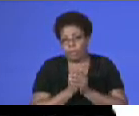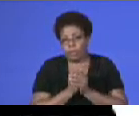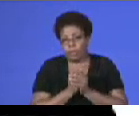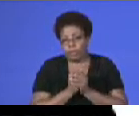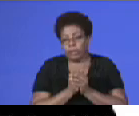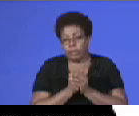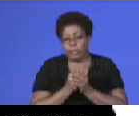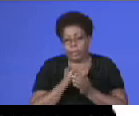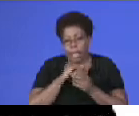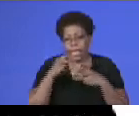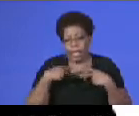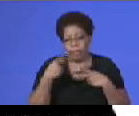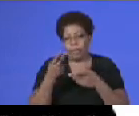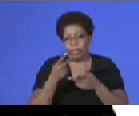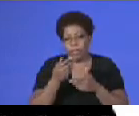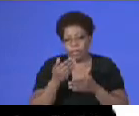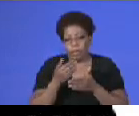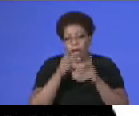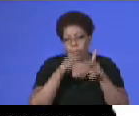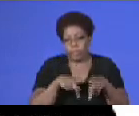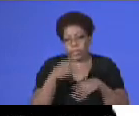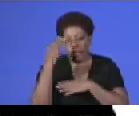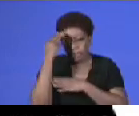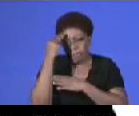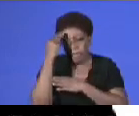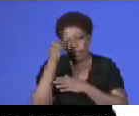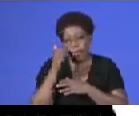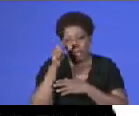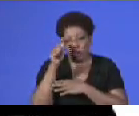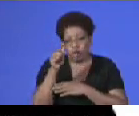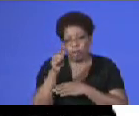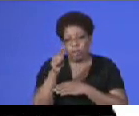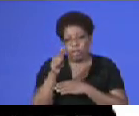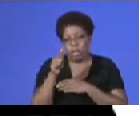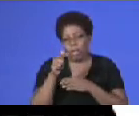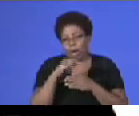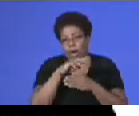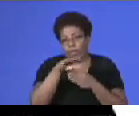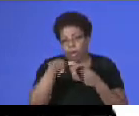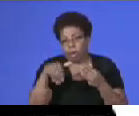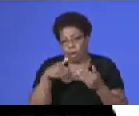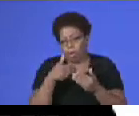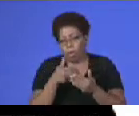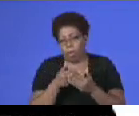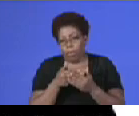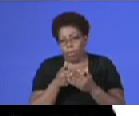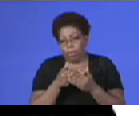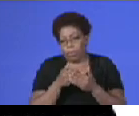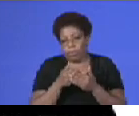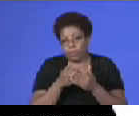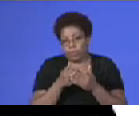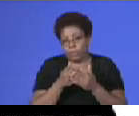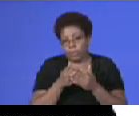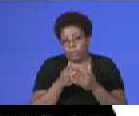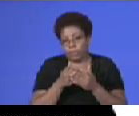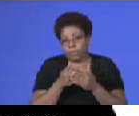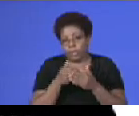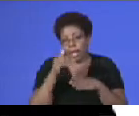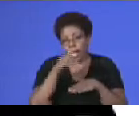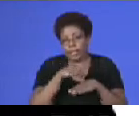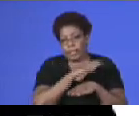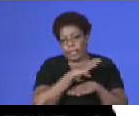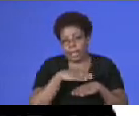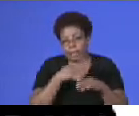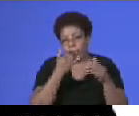Somebody's in mind, but I look at the broader picture. I look at the whole parliamentary setup. I look at the cabinet